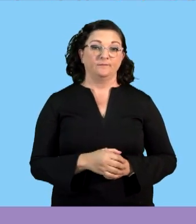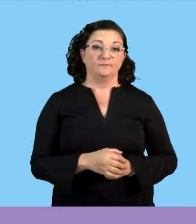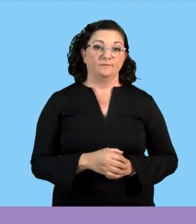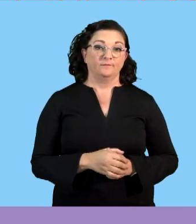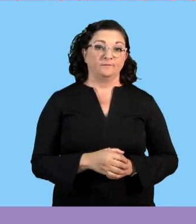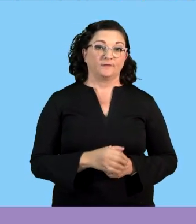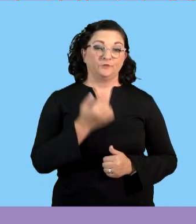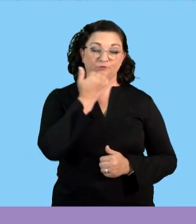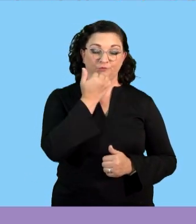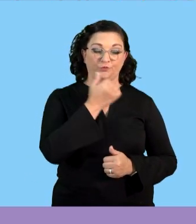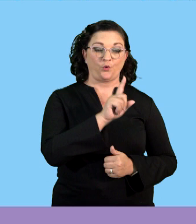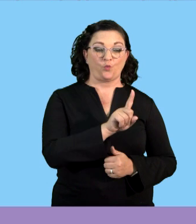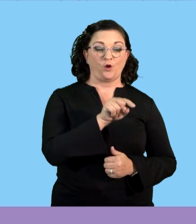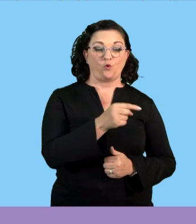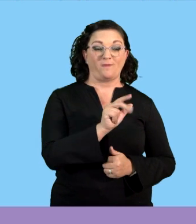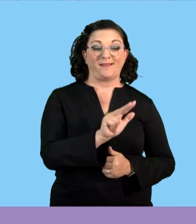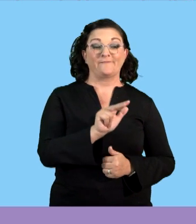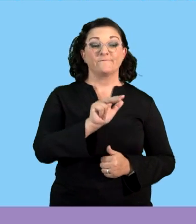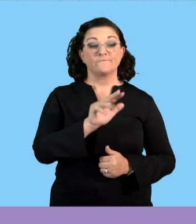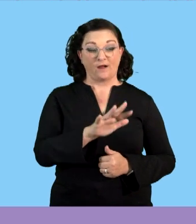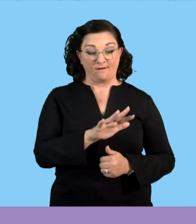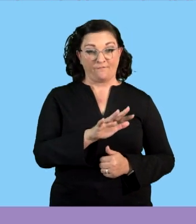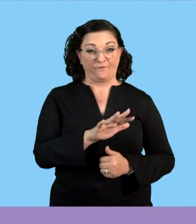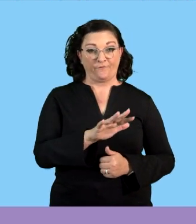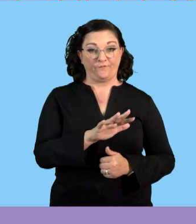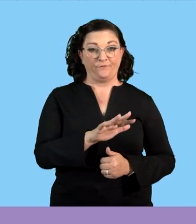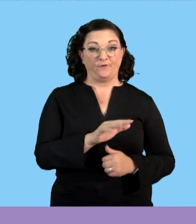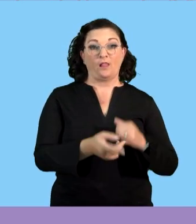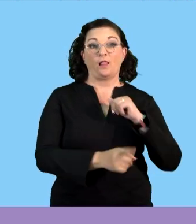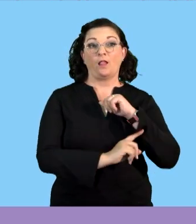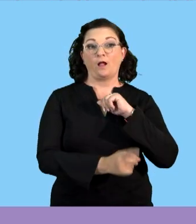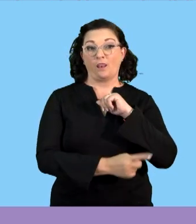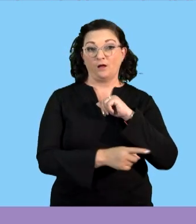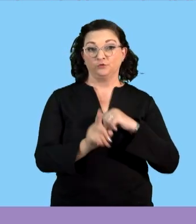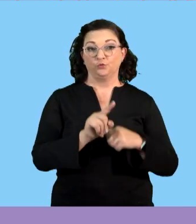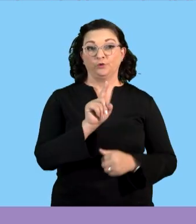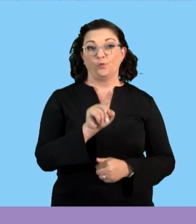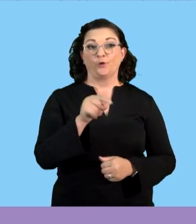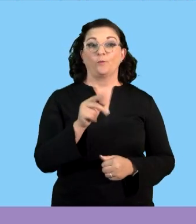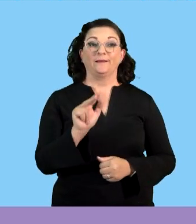1.85, it's 1.85 and